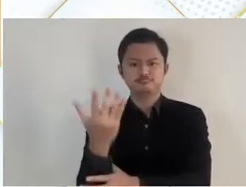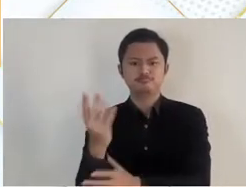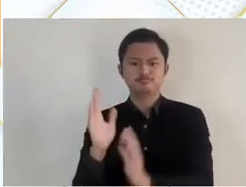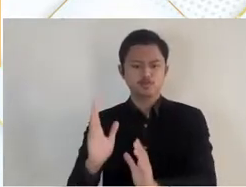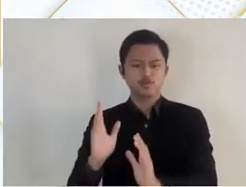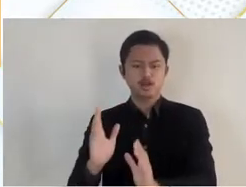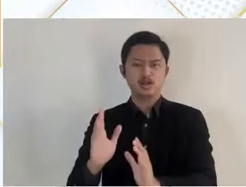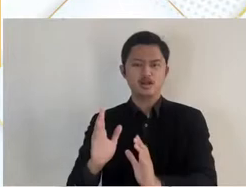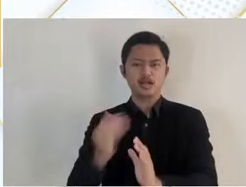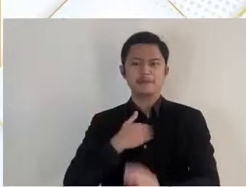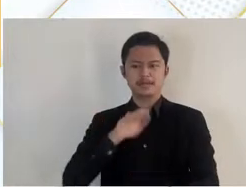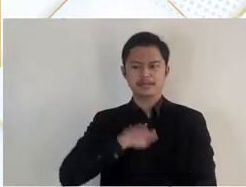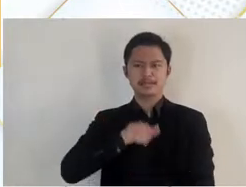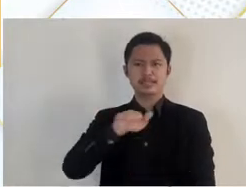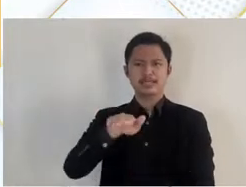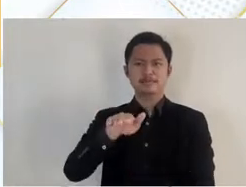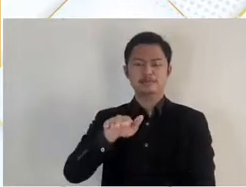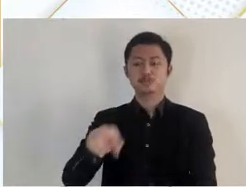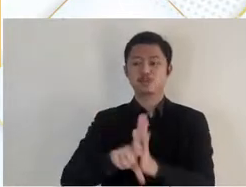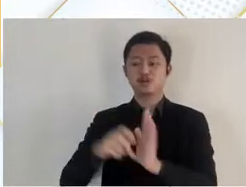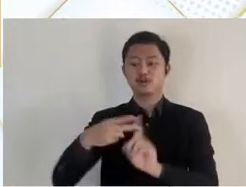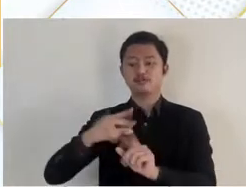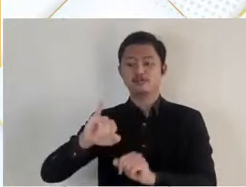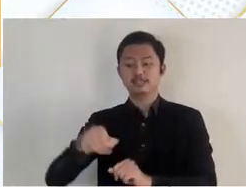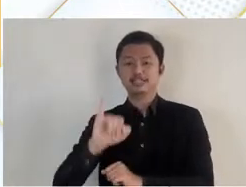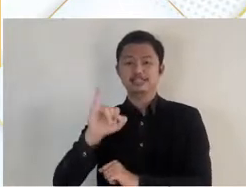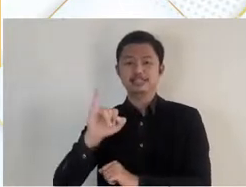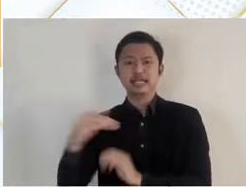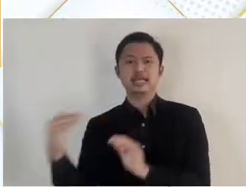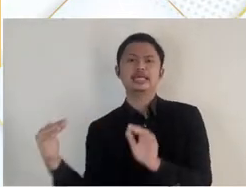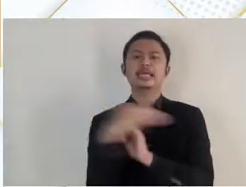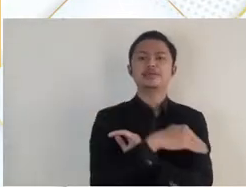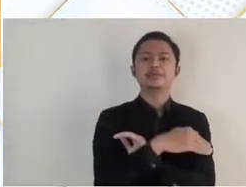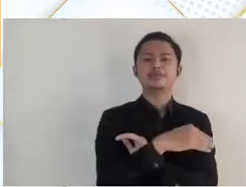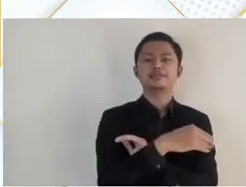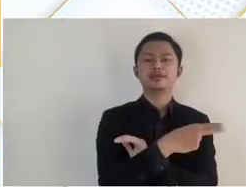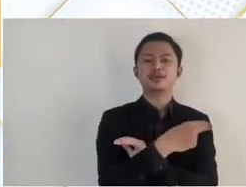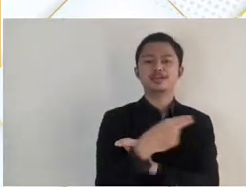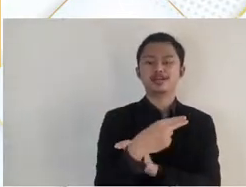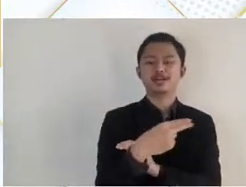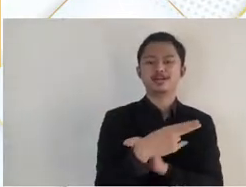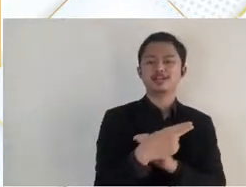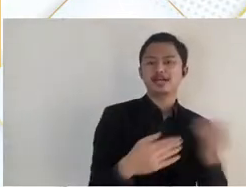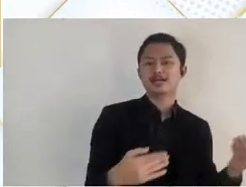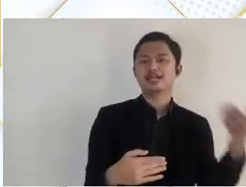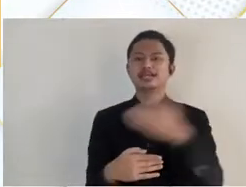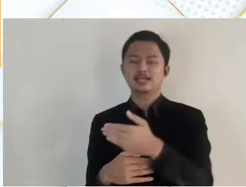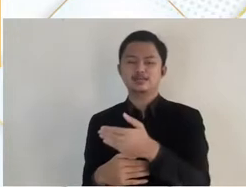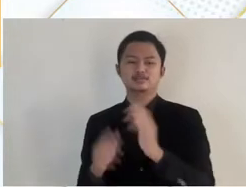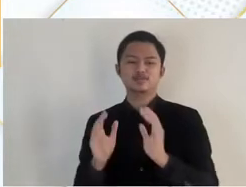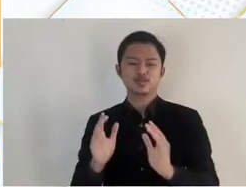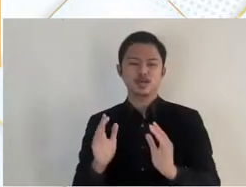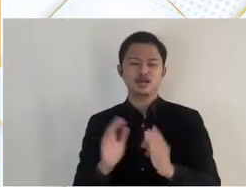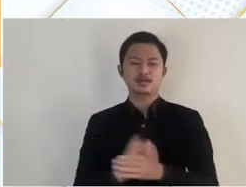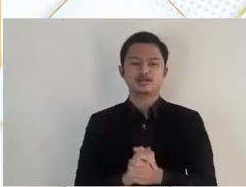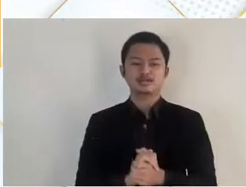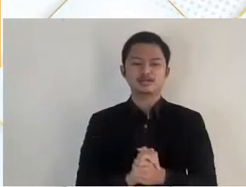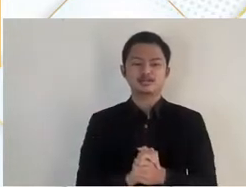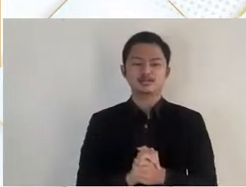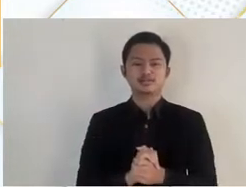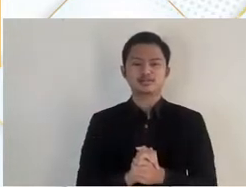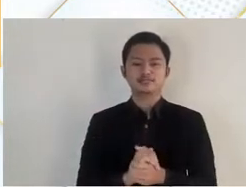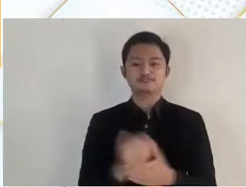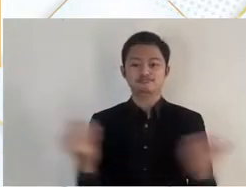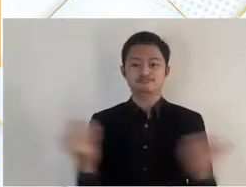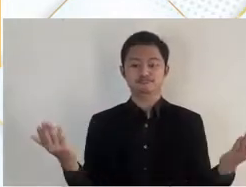sending officers to Indonesia for training in terms of pre-deployment training, and likewise, they have